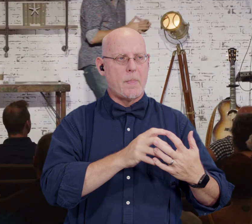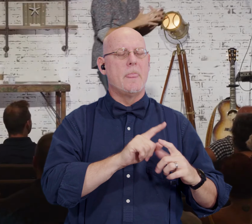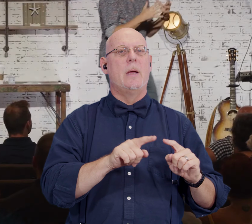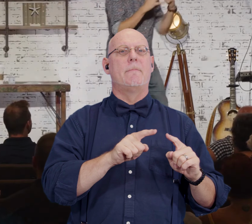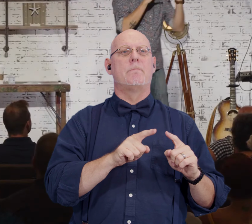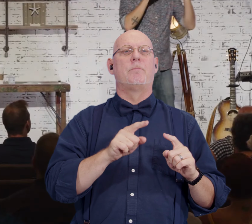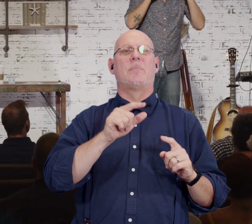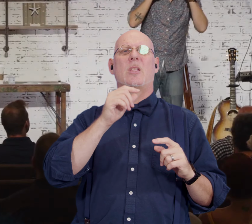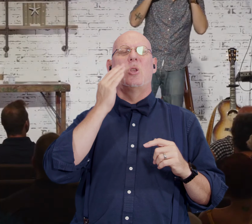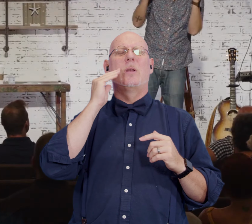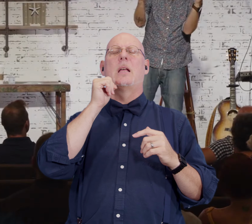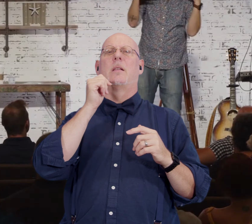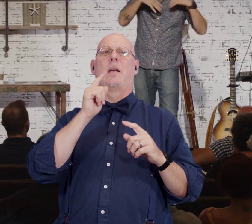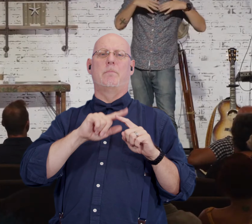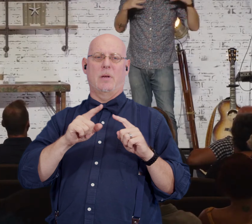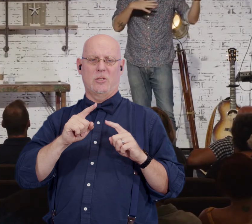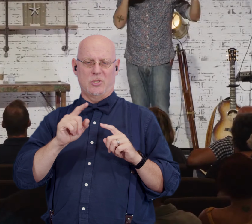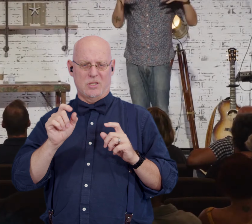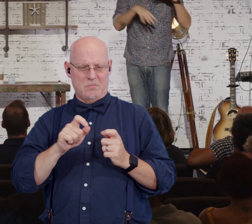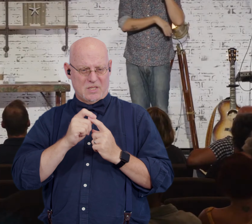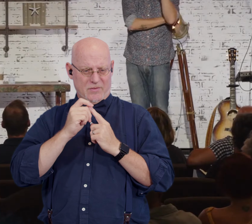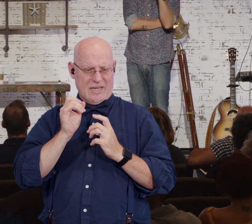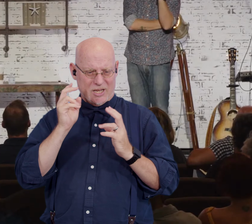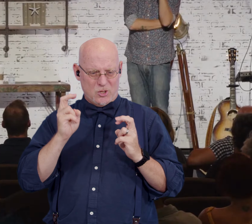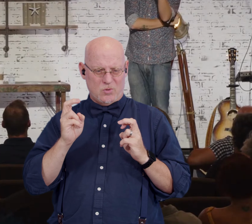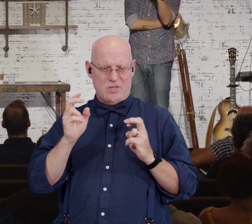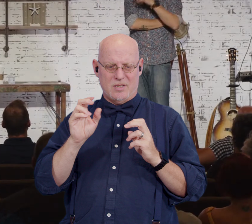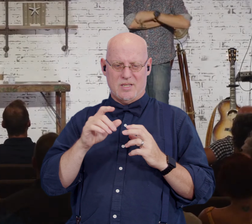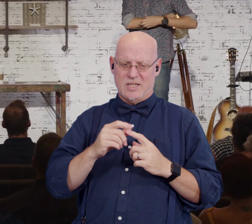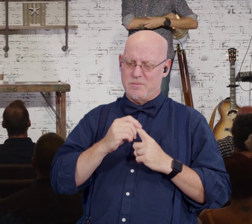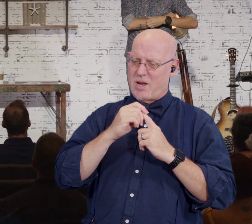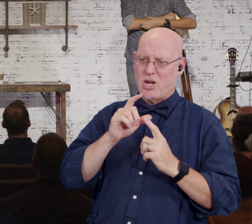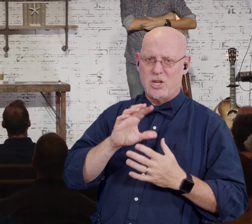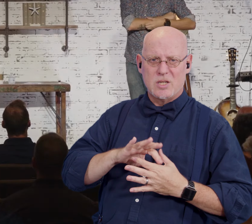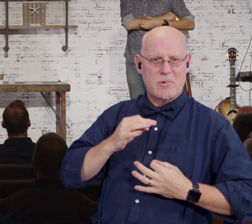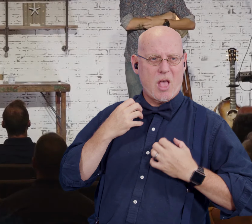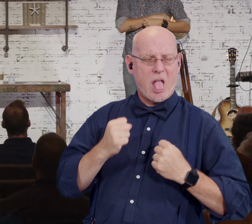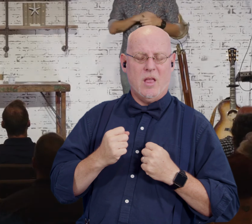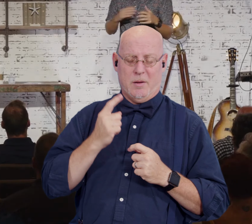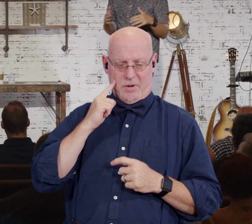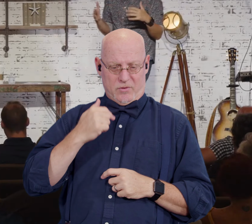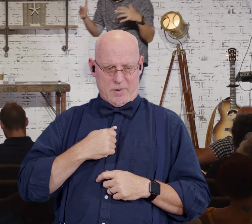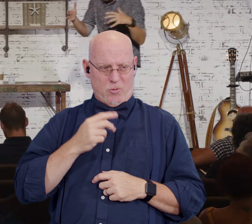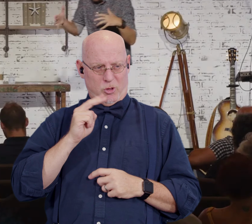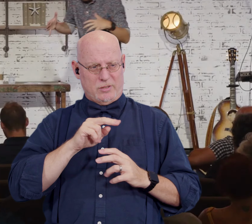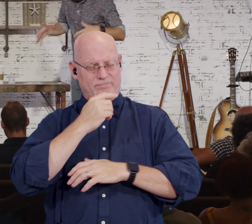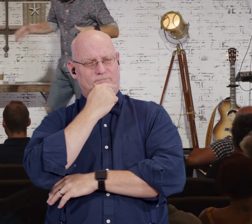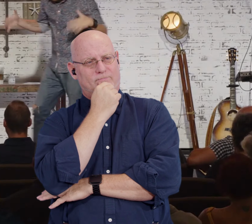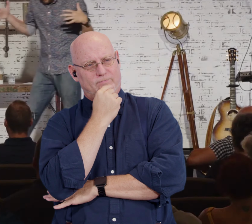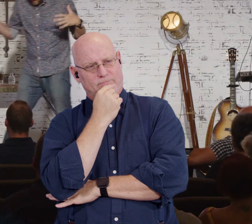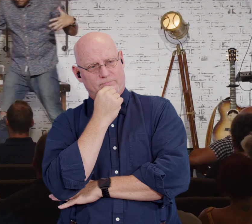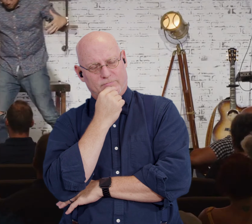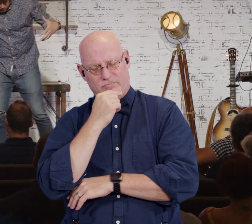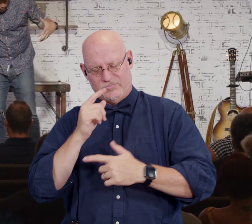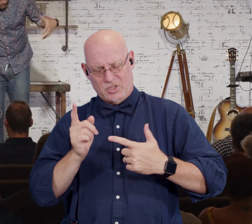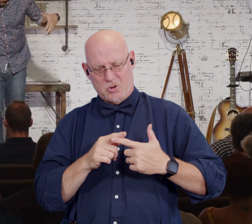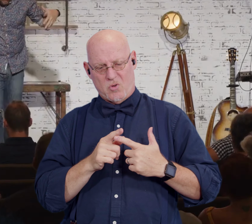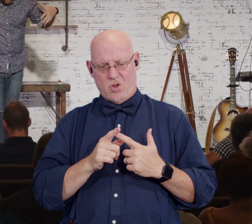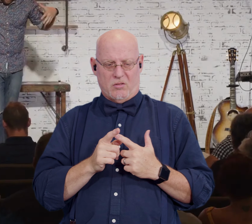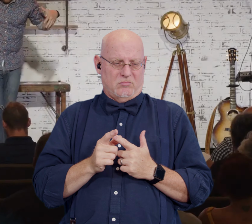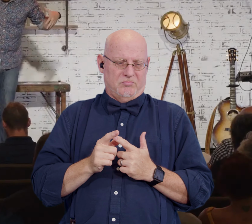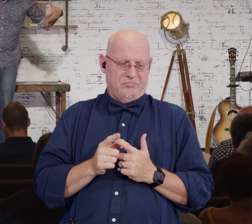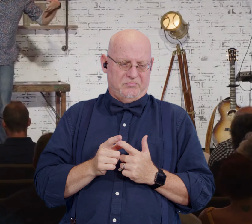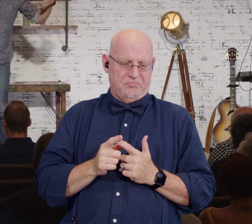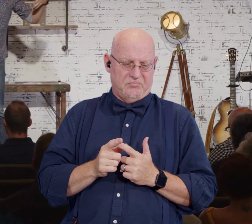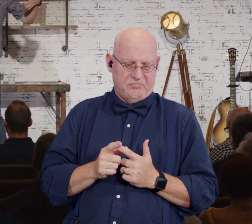happen. But we don't espouse that. But when it comes to certain issues, we do, especially our spiritual vitality. But for me, like, I'm looking at this going, okay, option two is I can